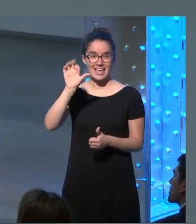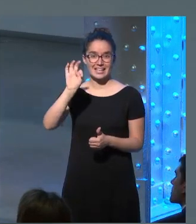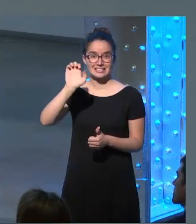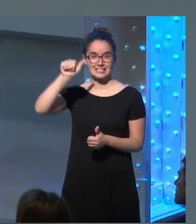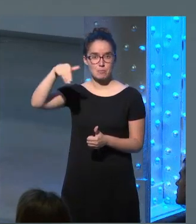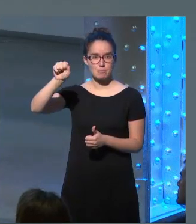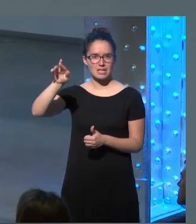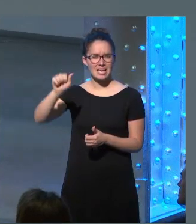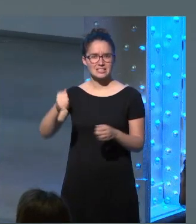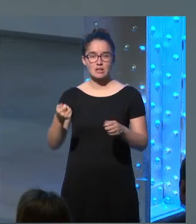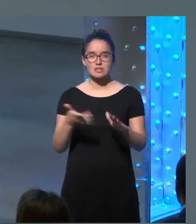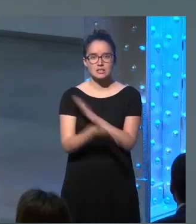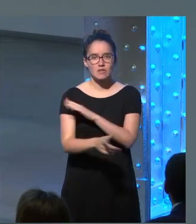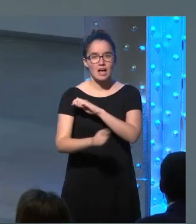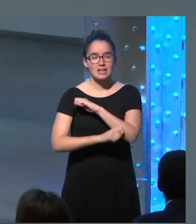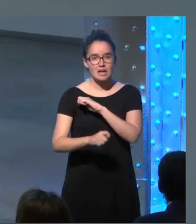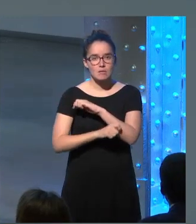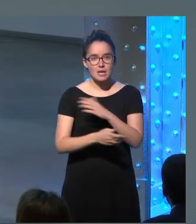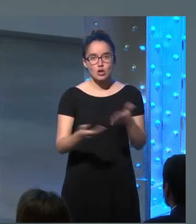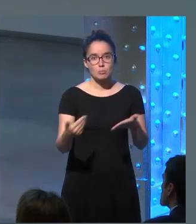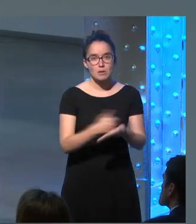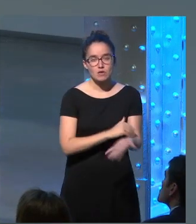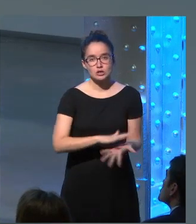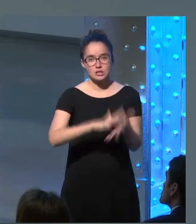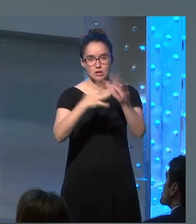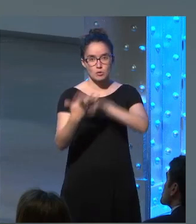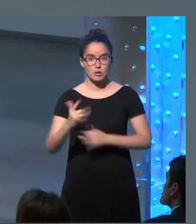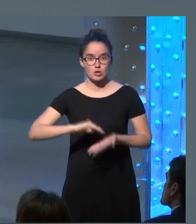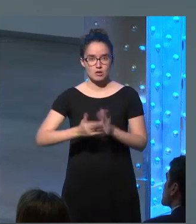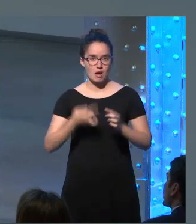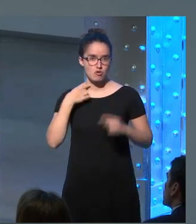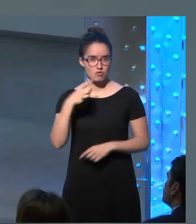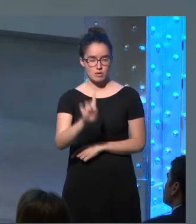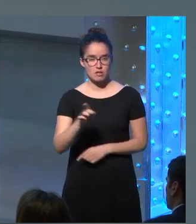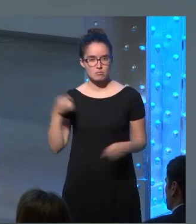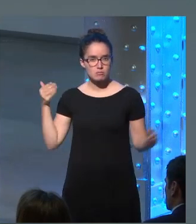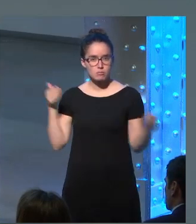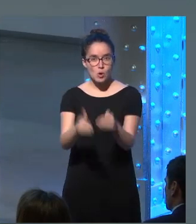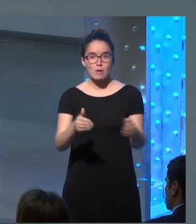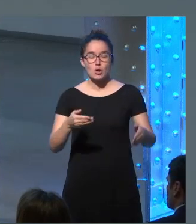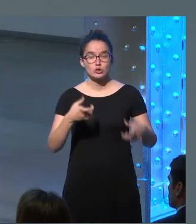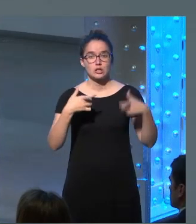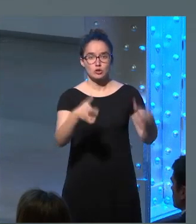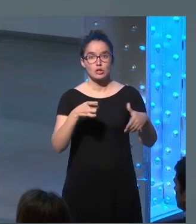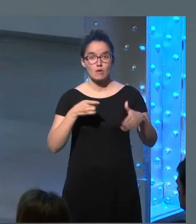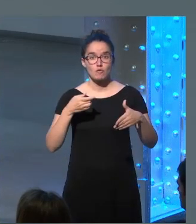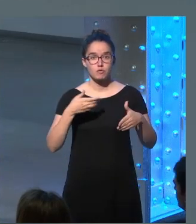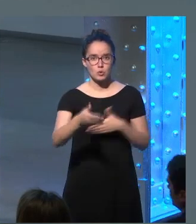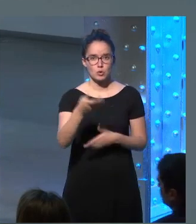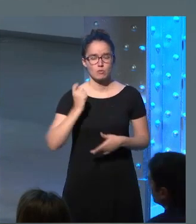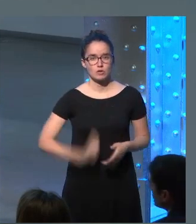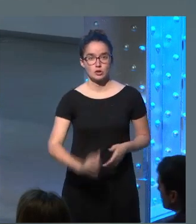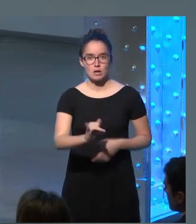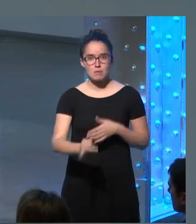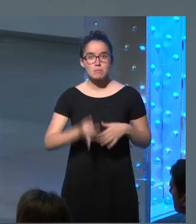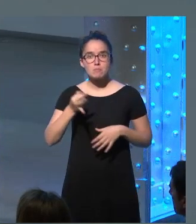was coining the term estempathy. That was key to not to lose the benefits of technological transformation, to